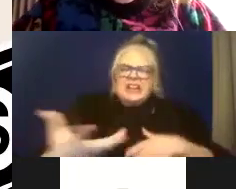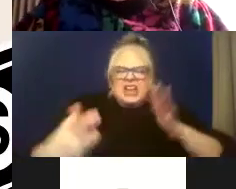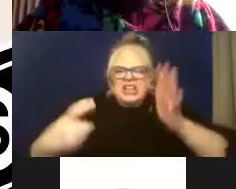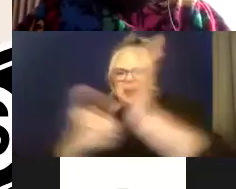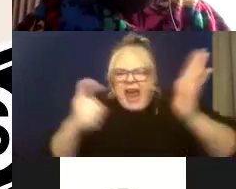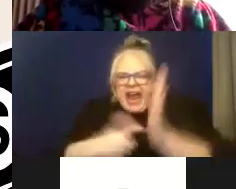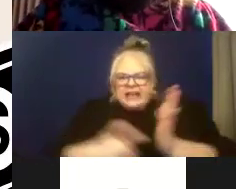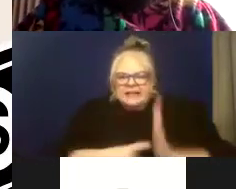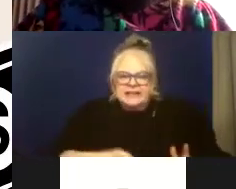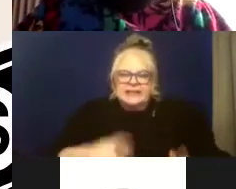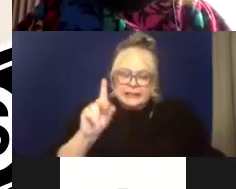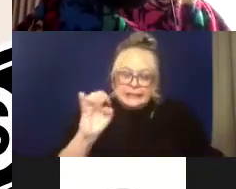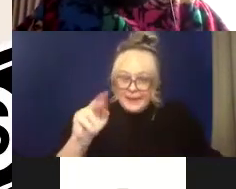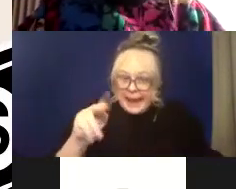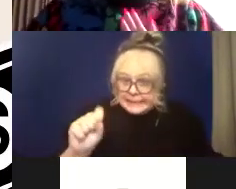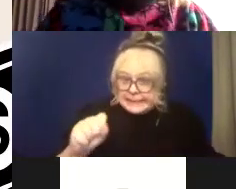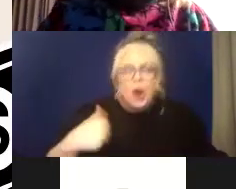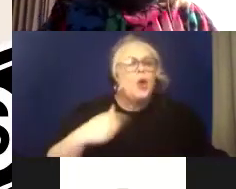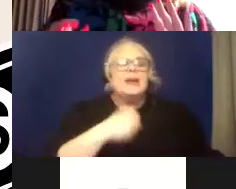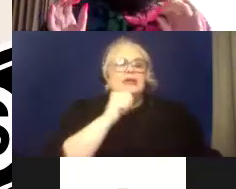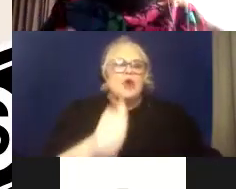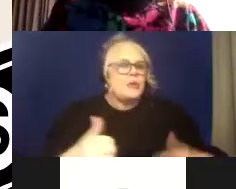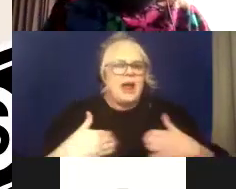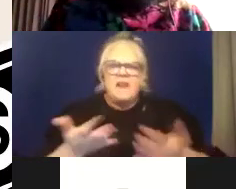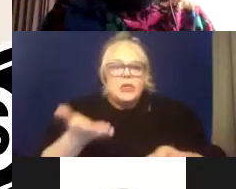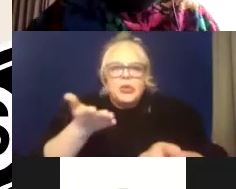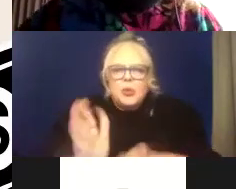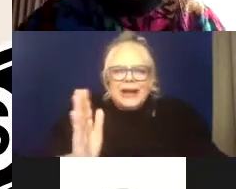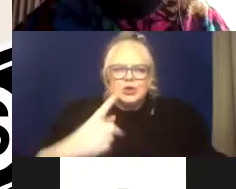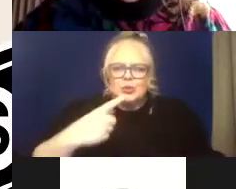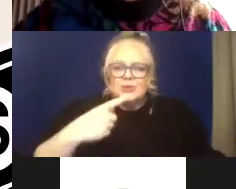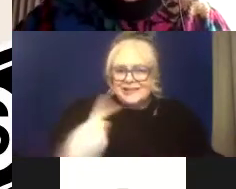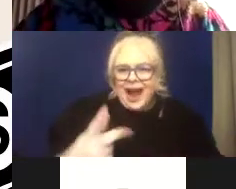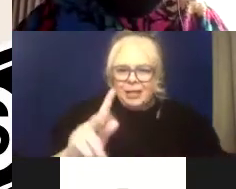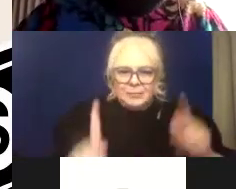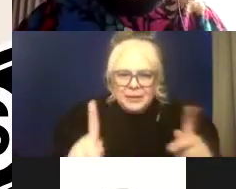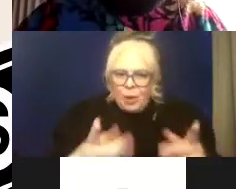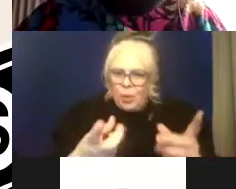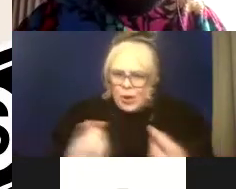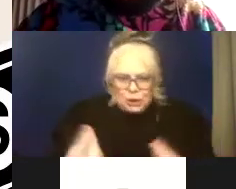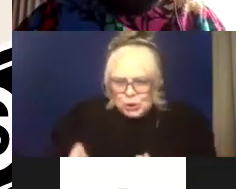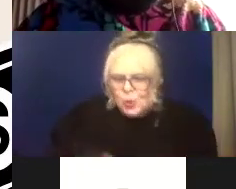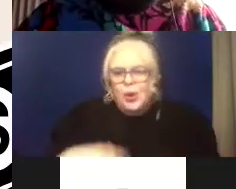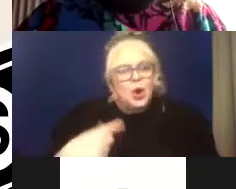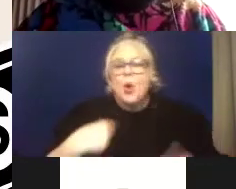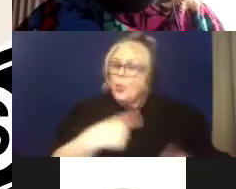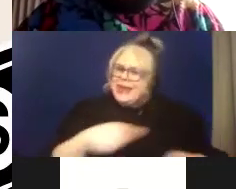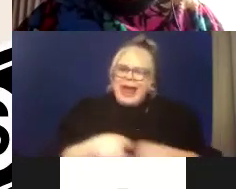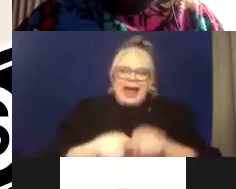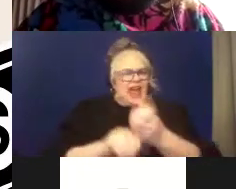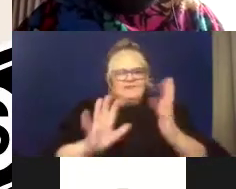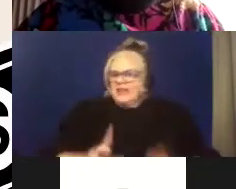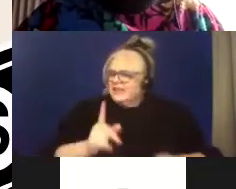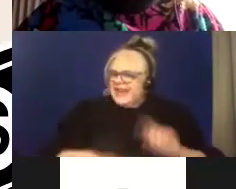but we don't do that because we know that survivors can and do make good choices for themselves, right? That